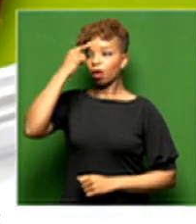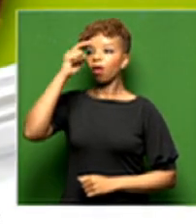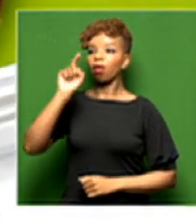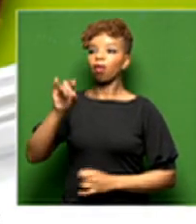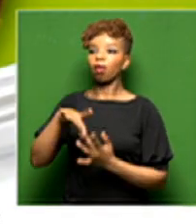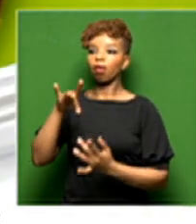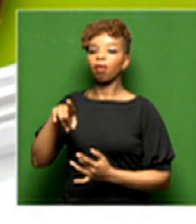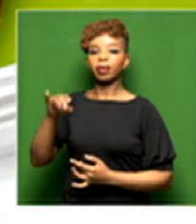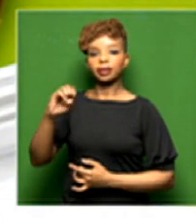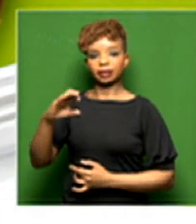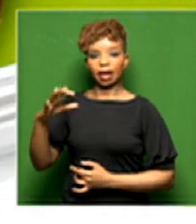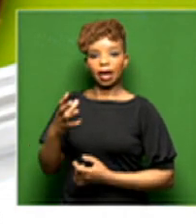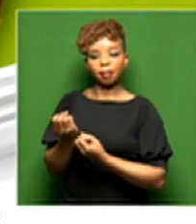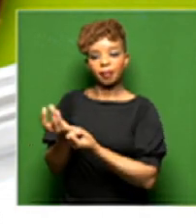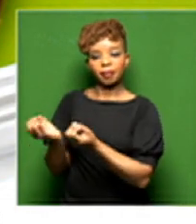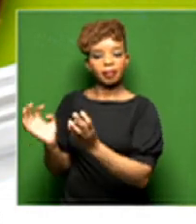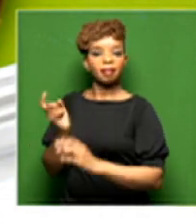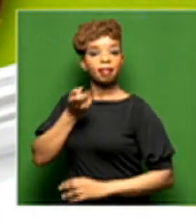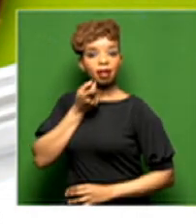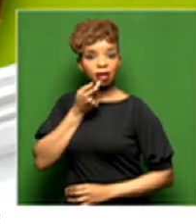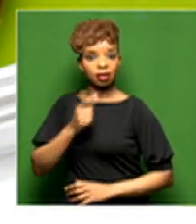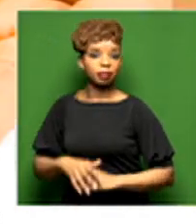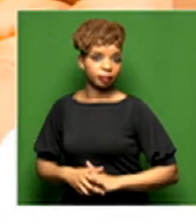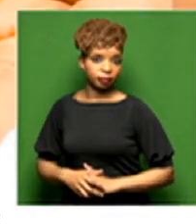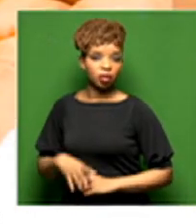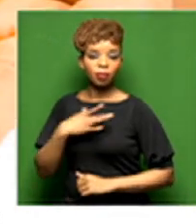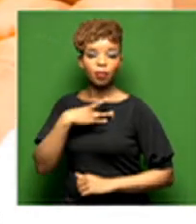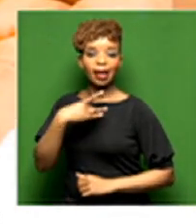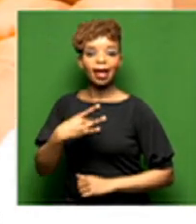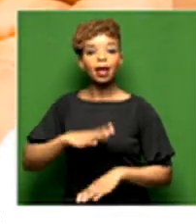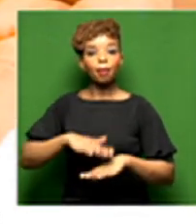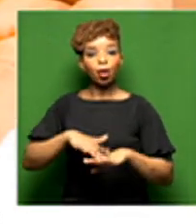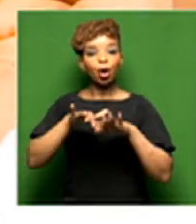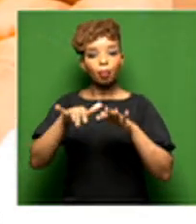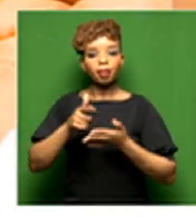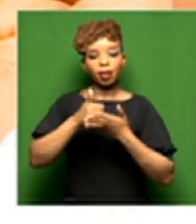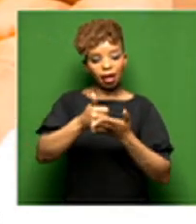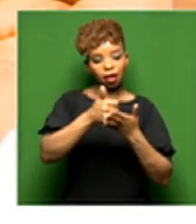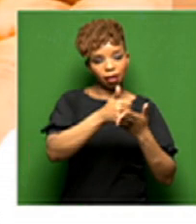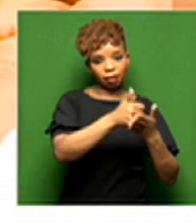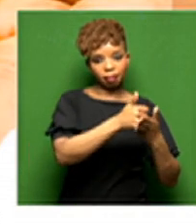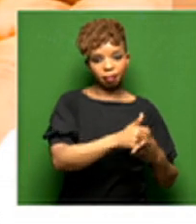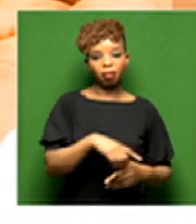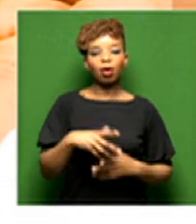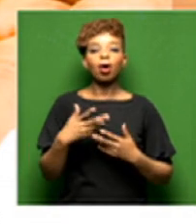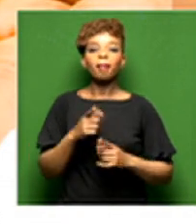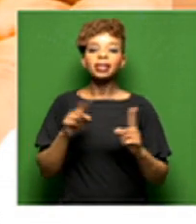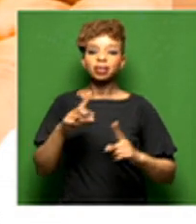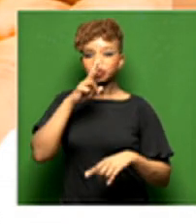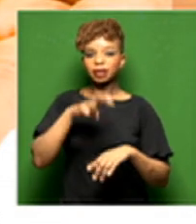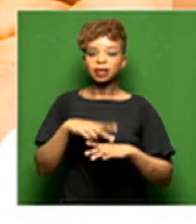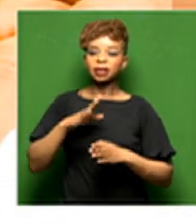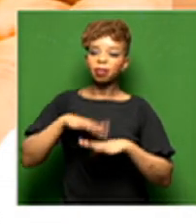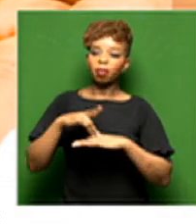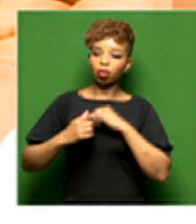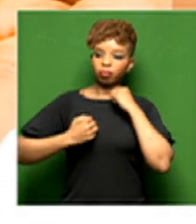reach more people and get this out there so that we can start gathering more support for the project. It's